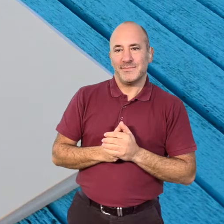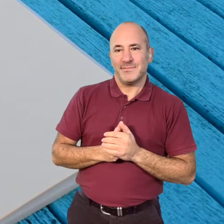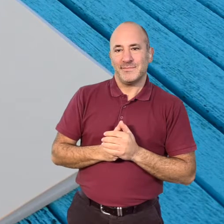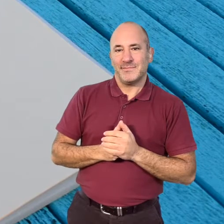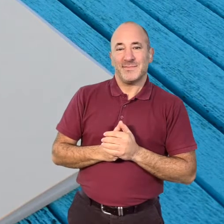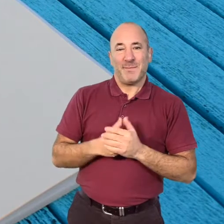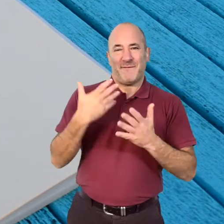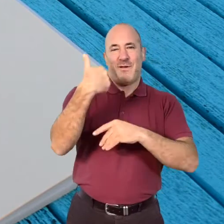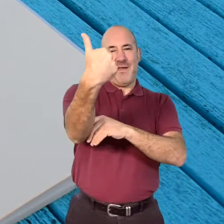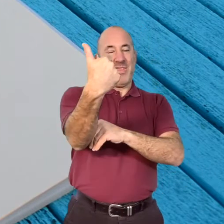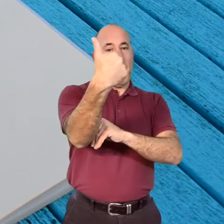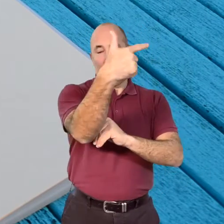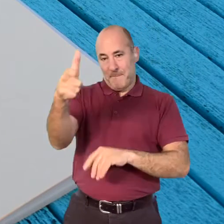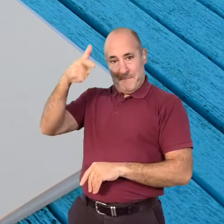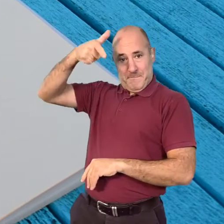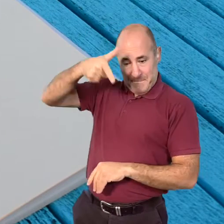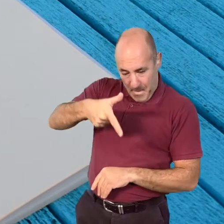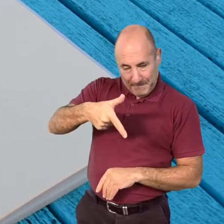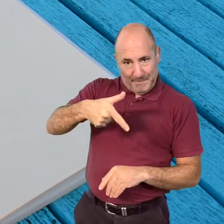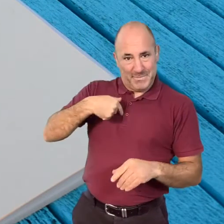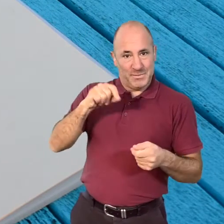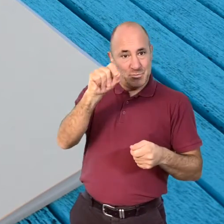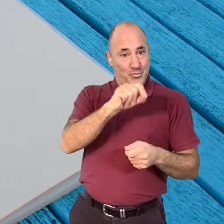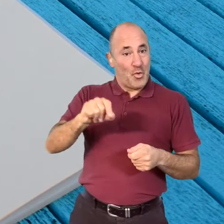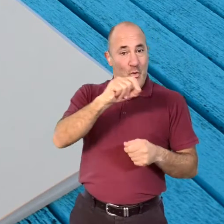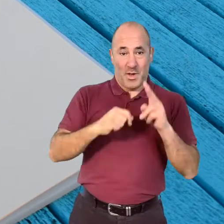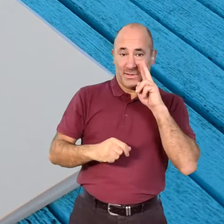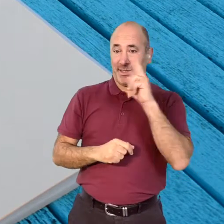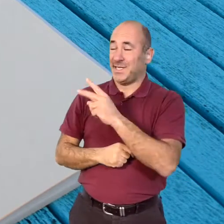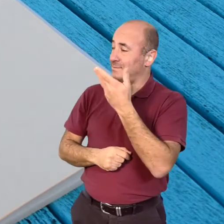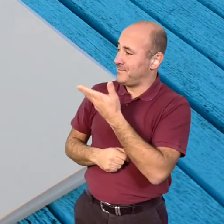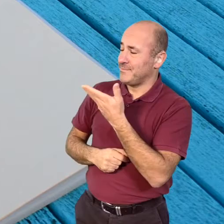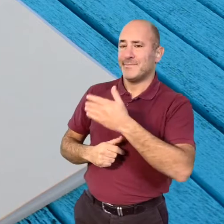We have changed to a close-up camera shot while I draw my butterfly.